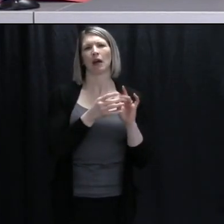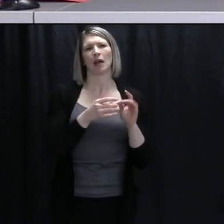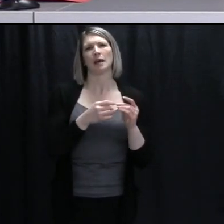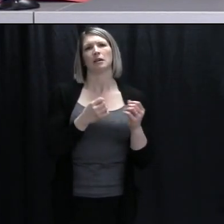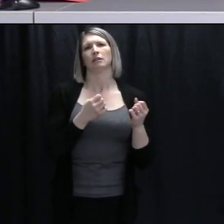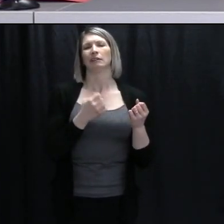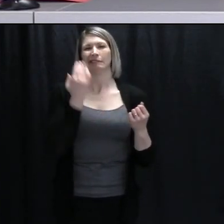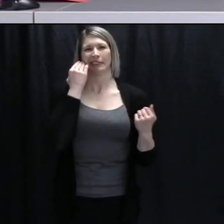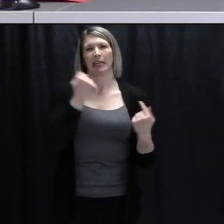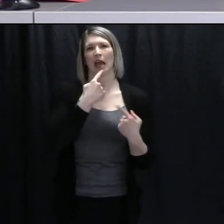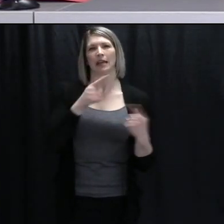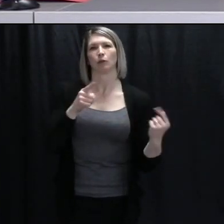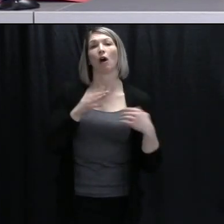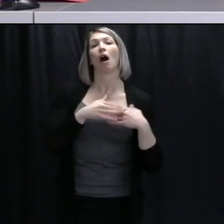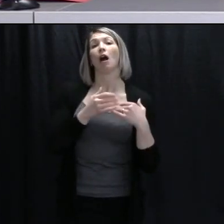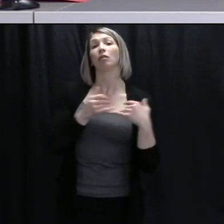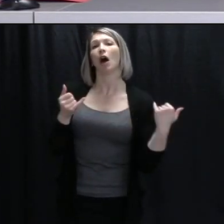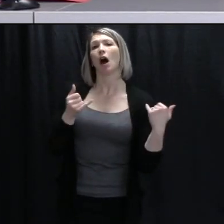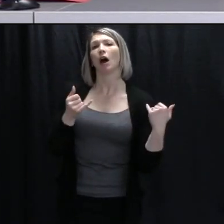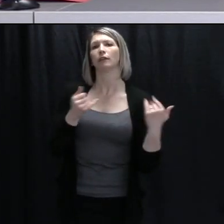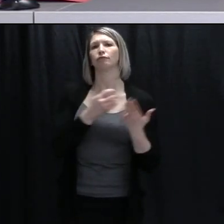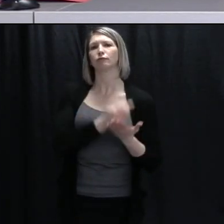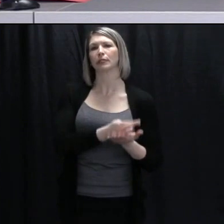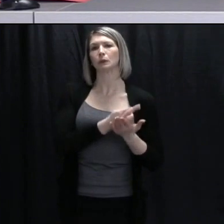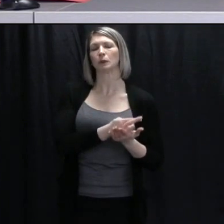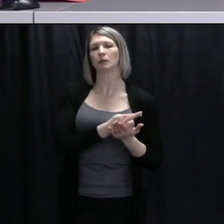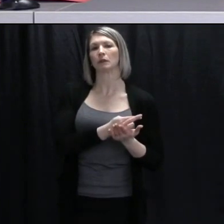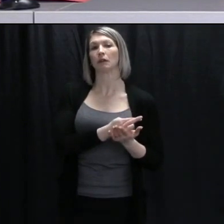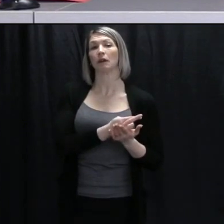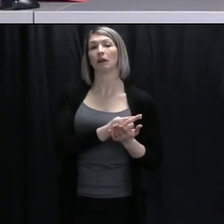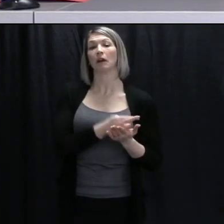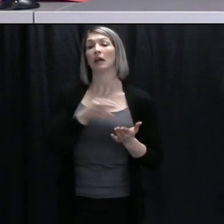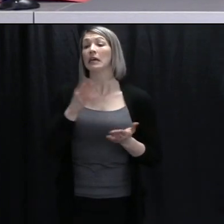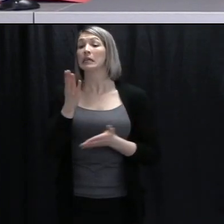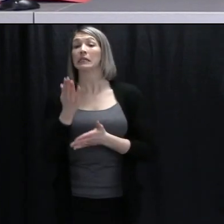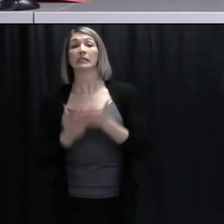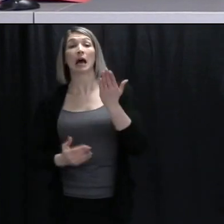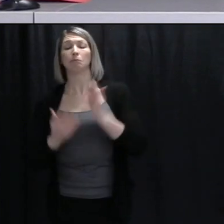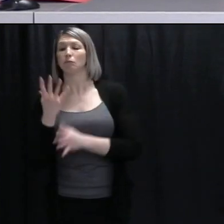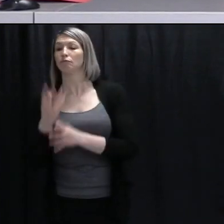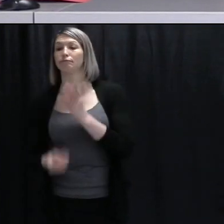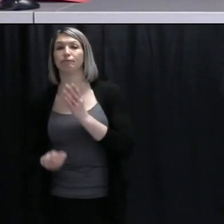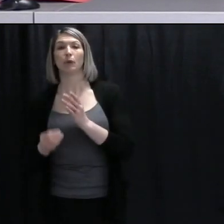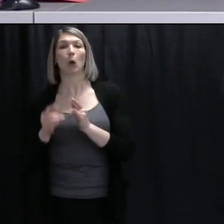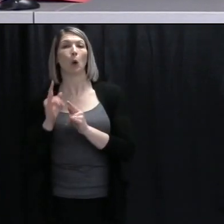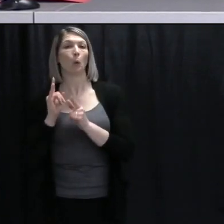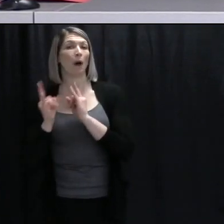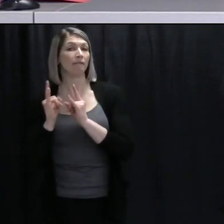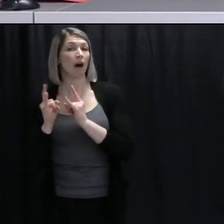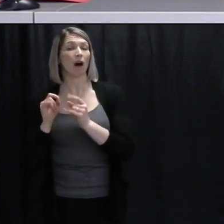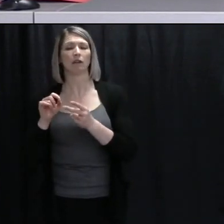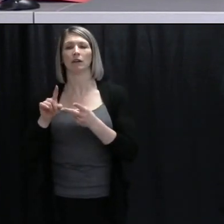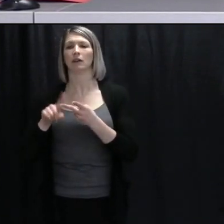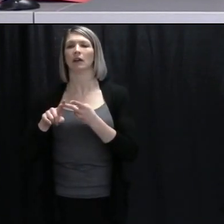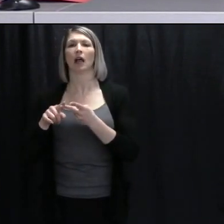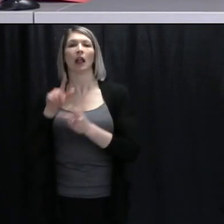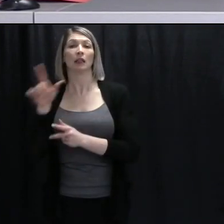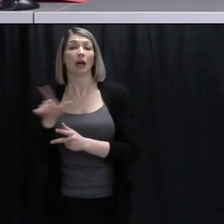resources for students. But what about those students who don't have access to internet or Wi-Fi, as public libraries and such are closed? They might be in